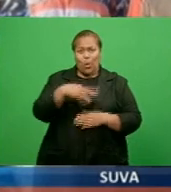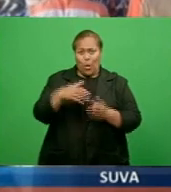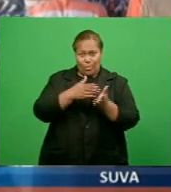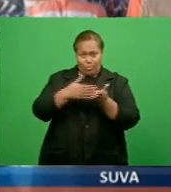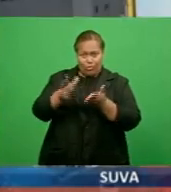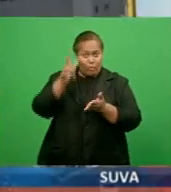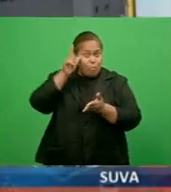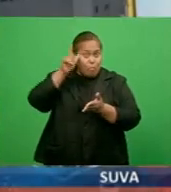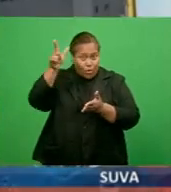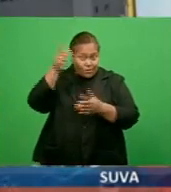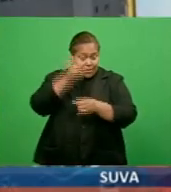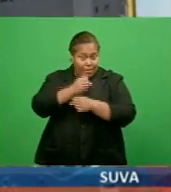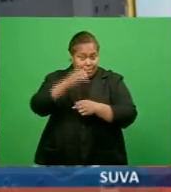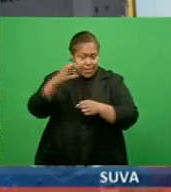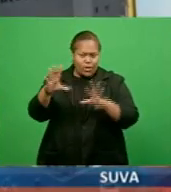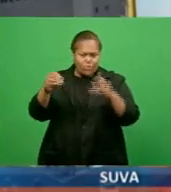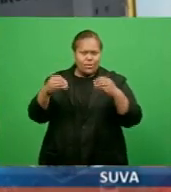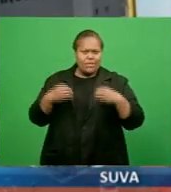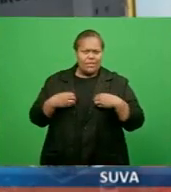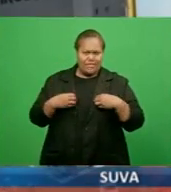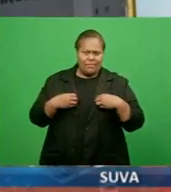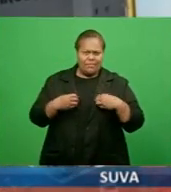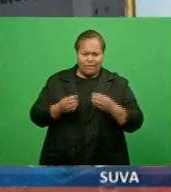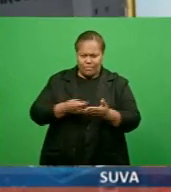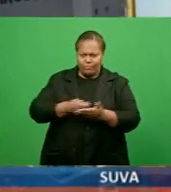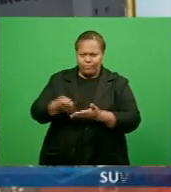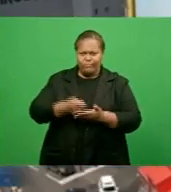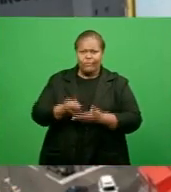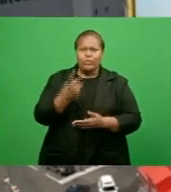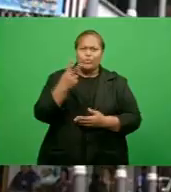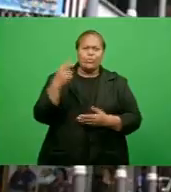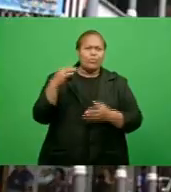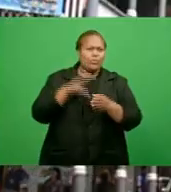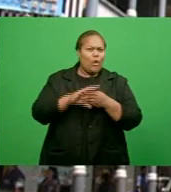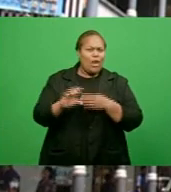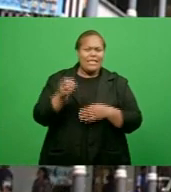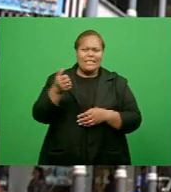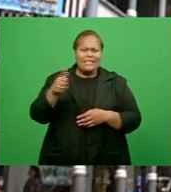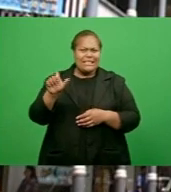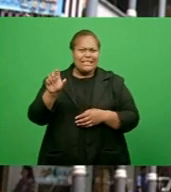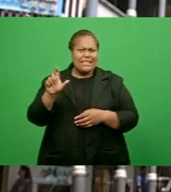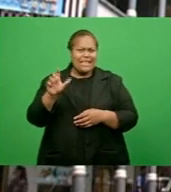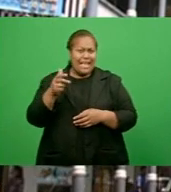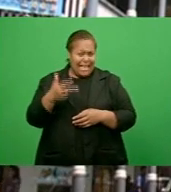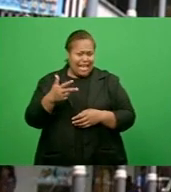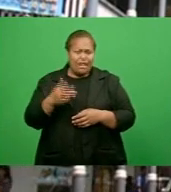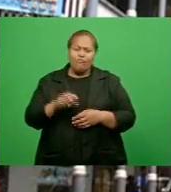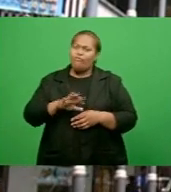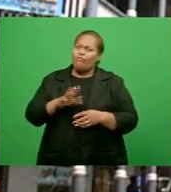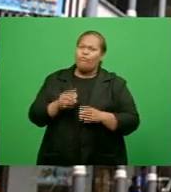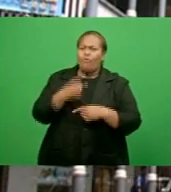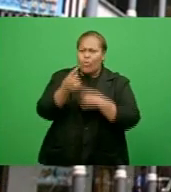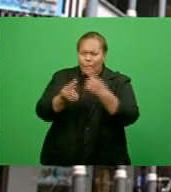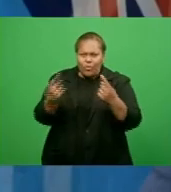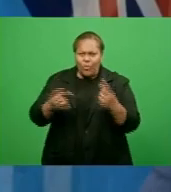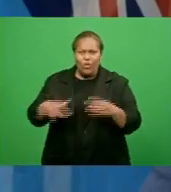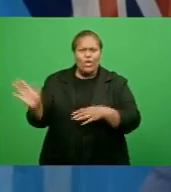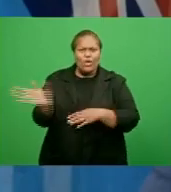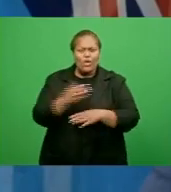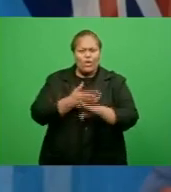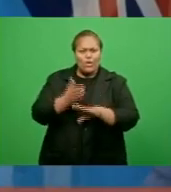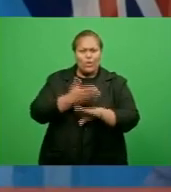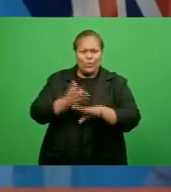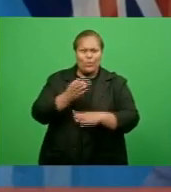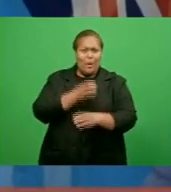will receive a subsidy of $2.68 for every new employee hired for an initial period of 3 months.